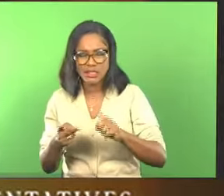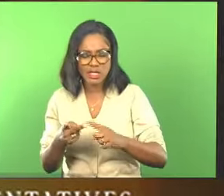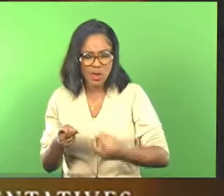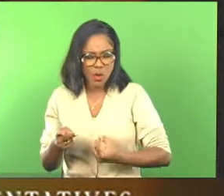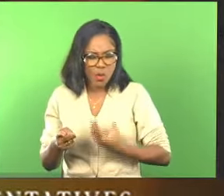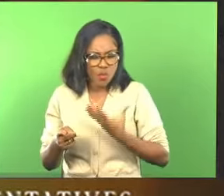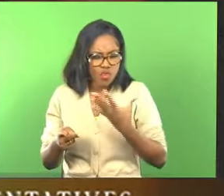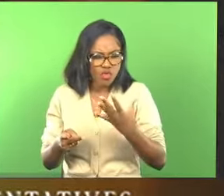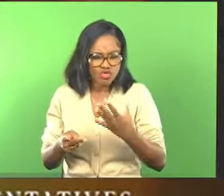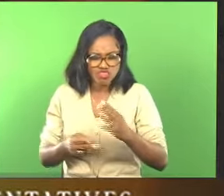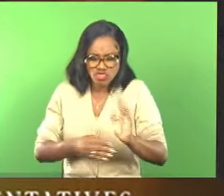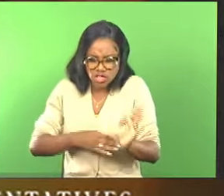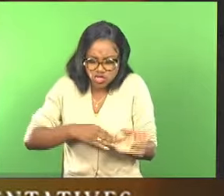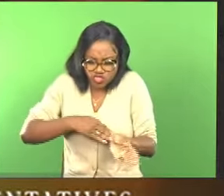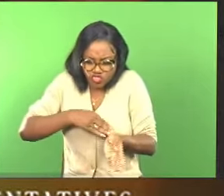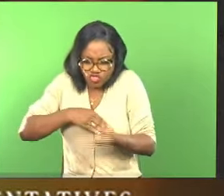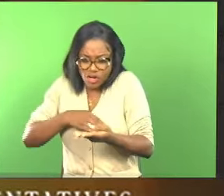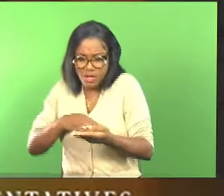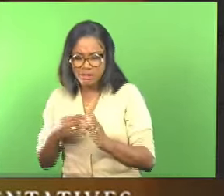cricket to commerce,